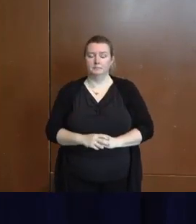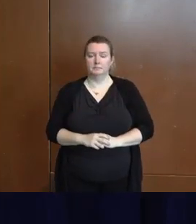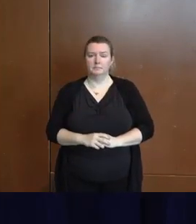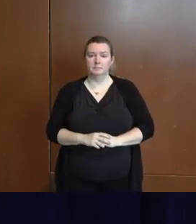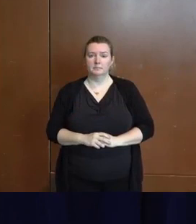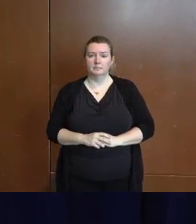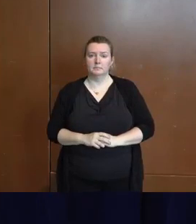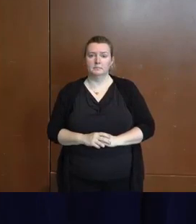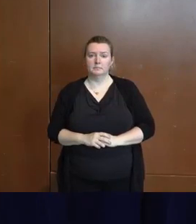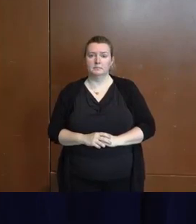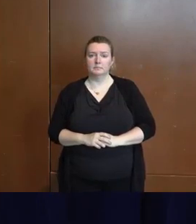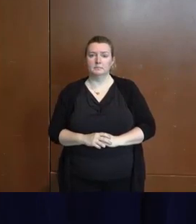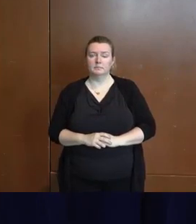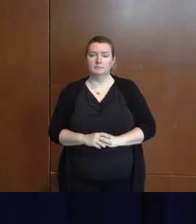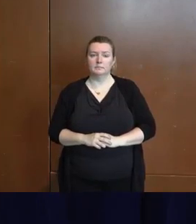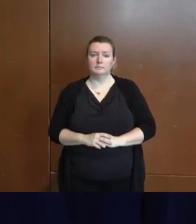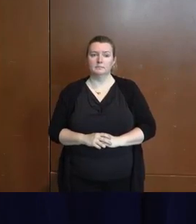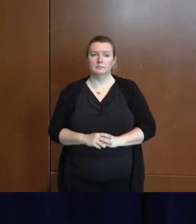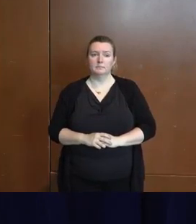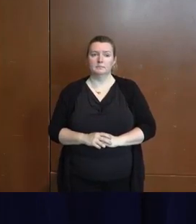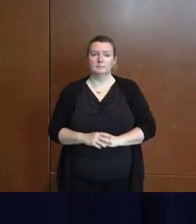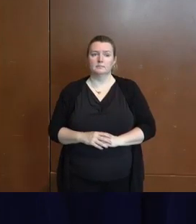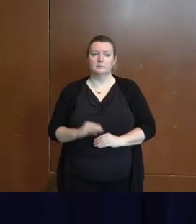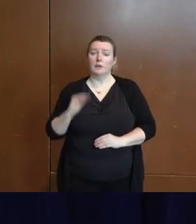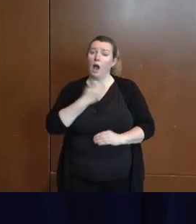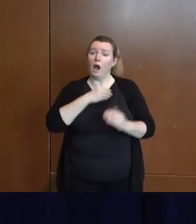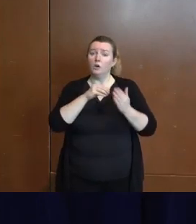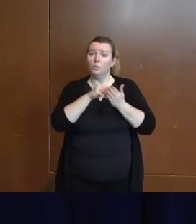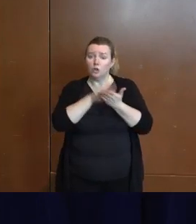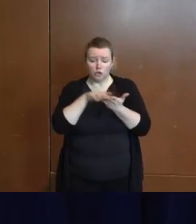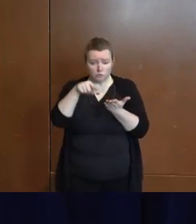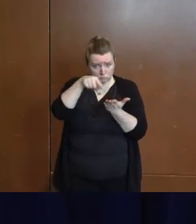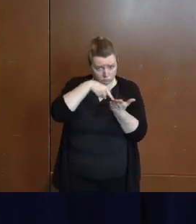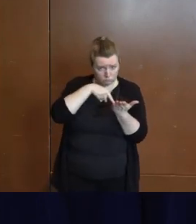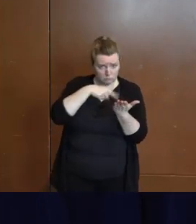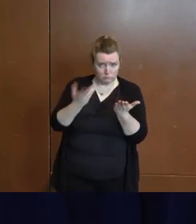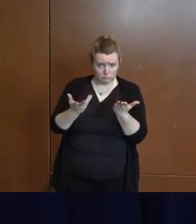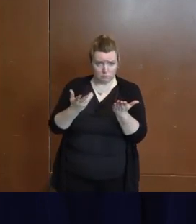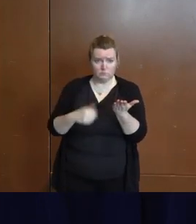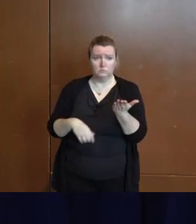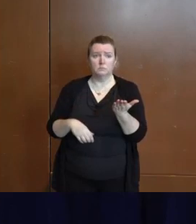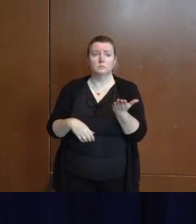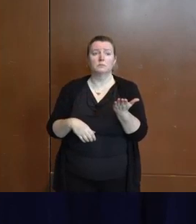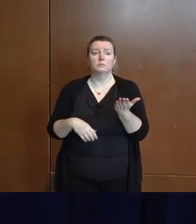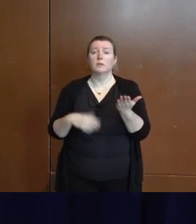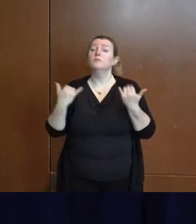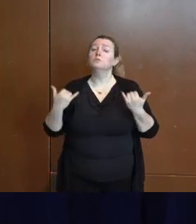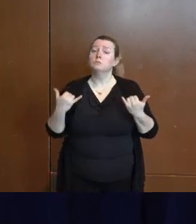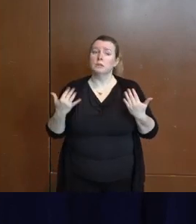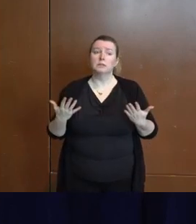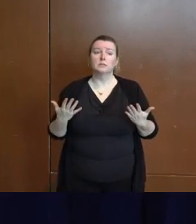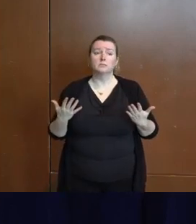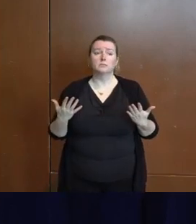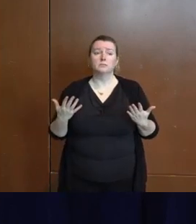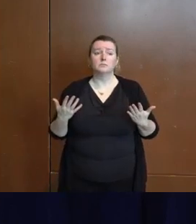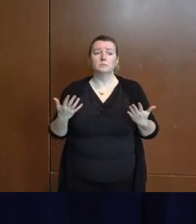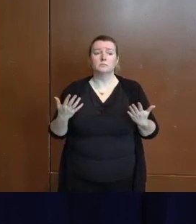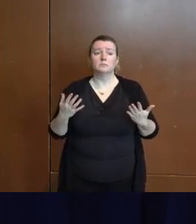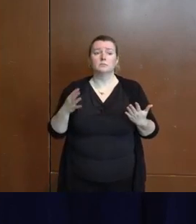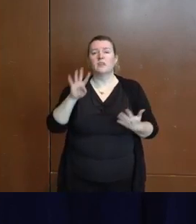According to our records right now, and many are still under investigation, 42% had underlying conditions: